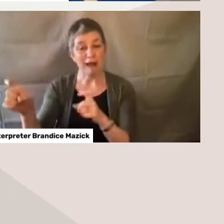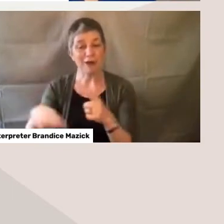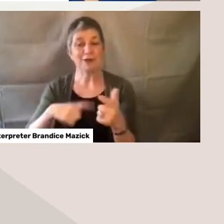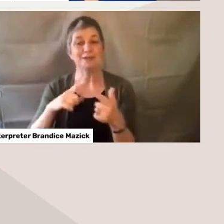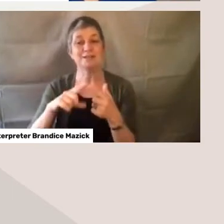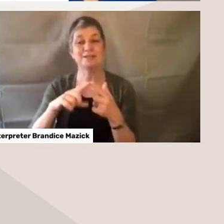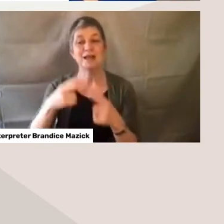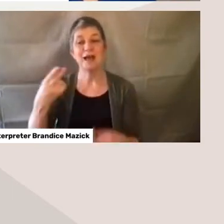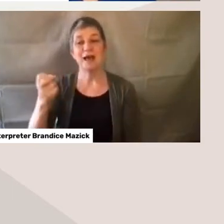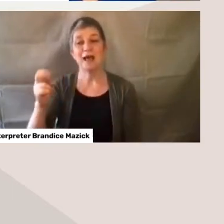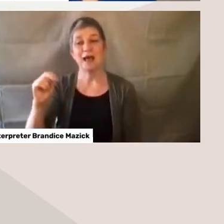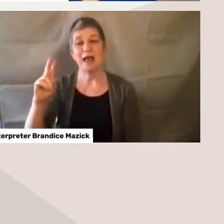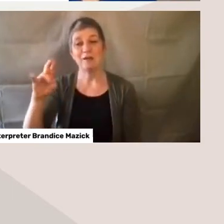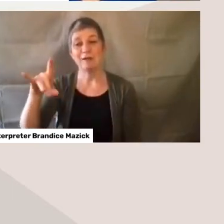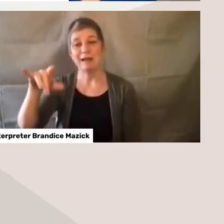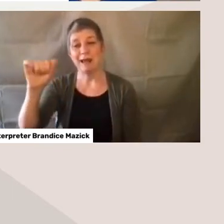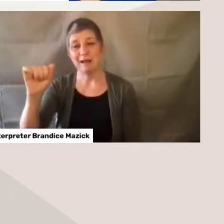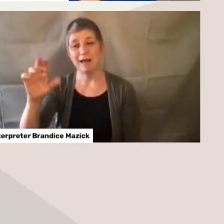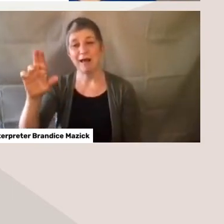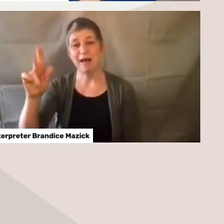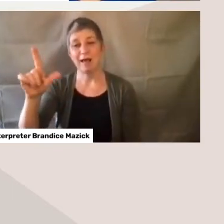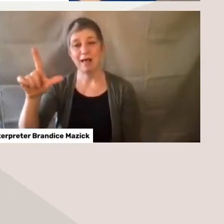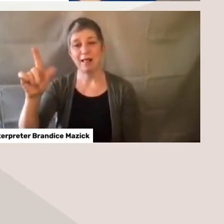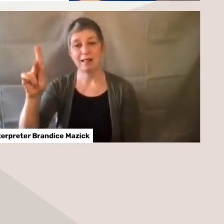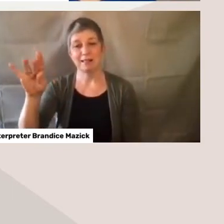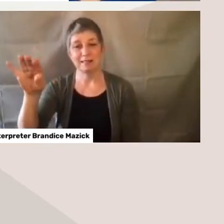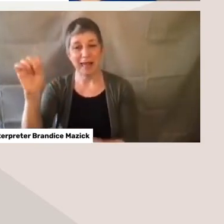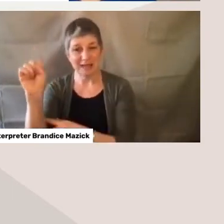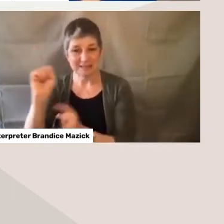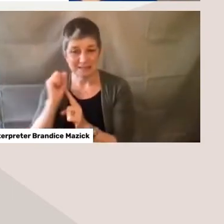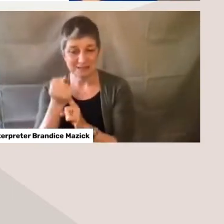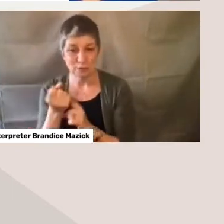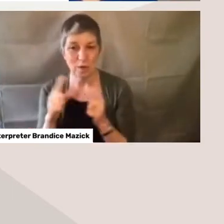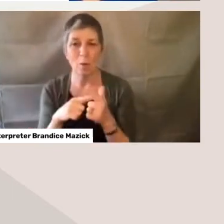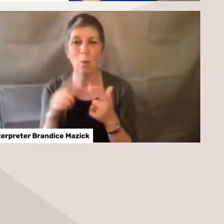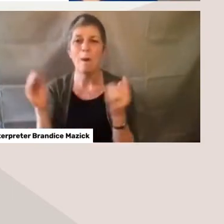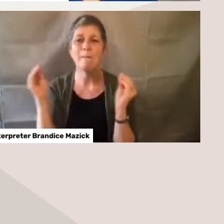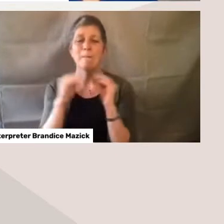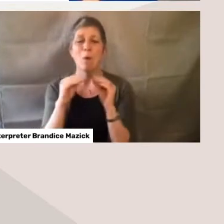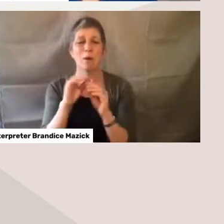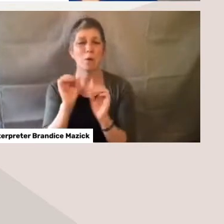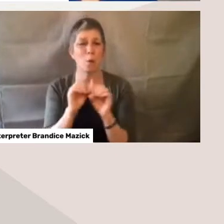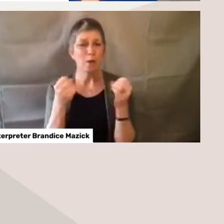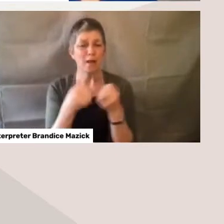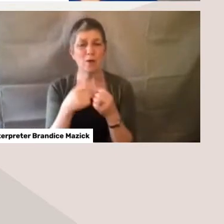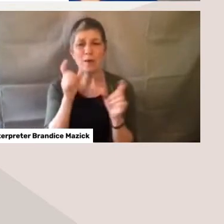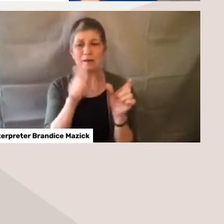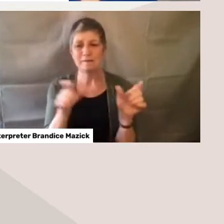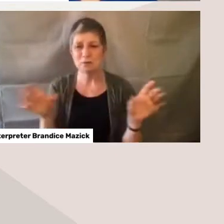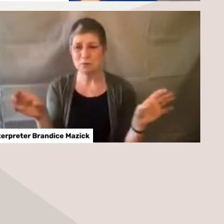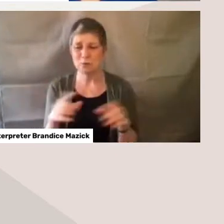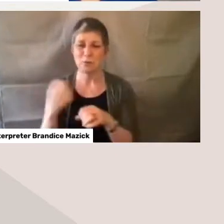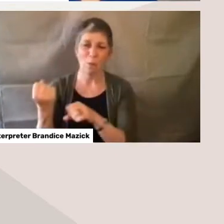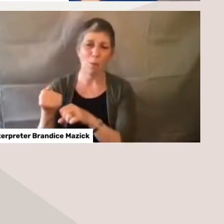situation, and just wanting to know what more can organizations and individuals do to kind of